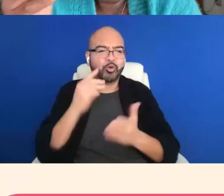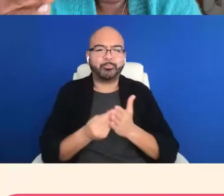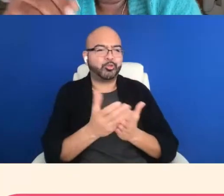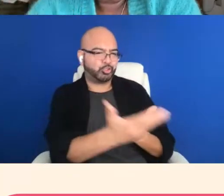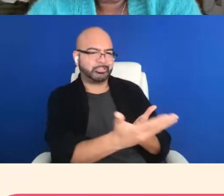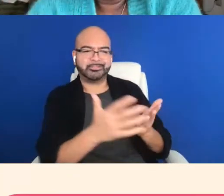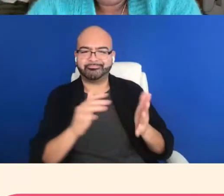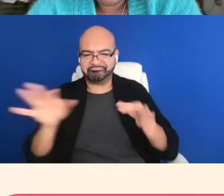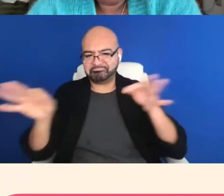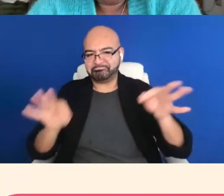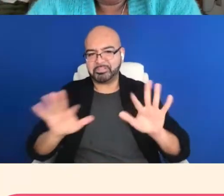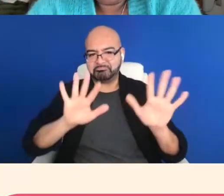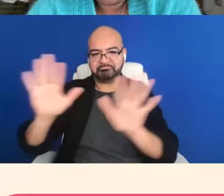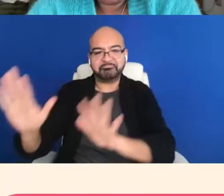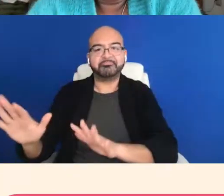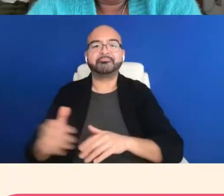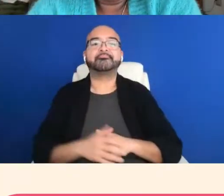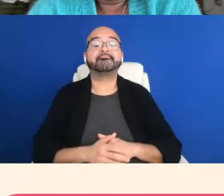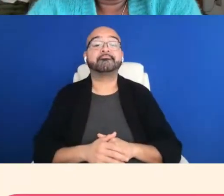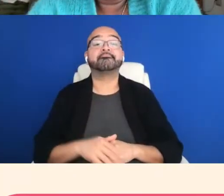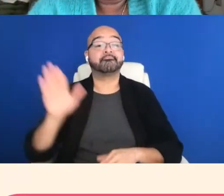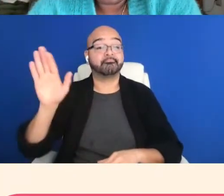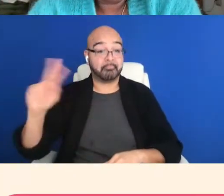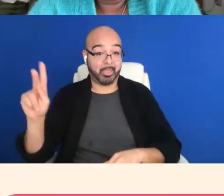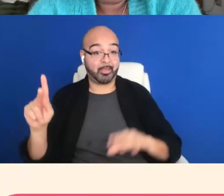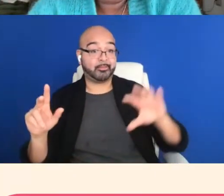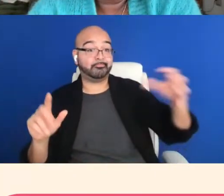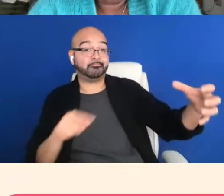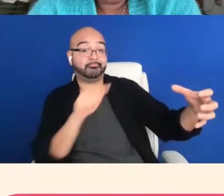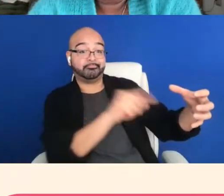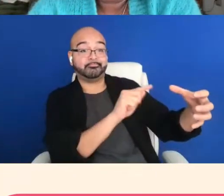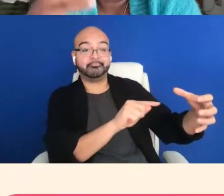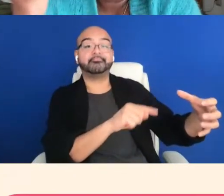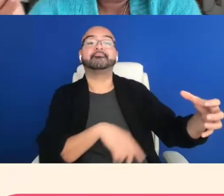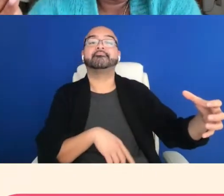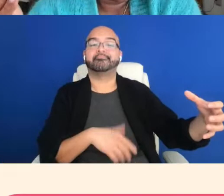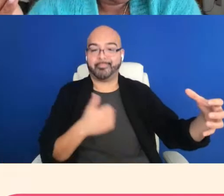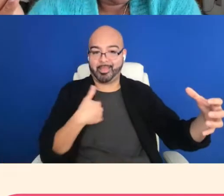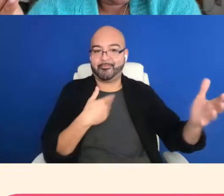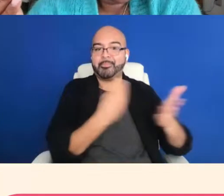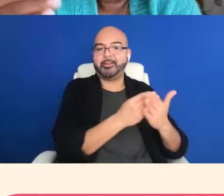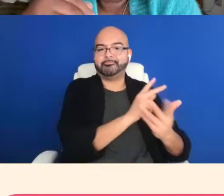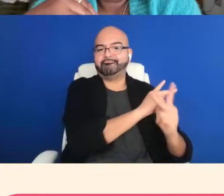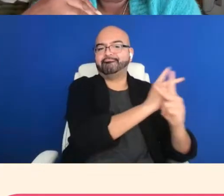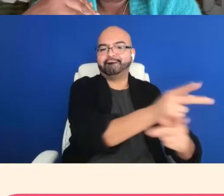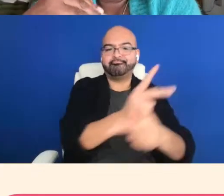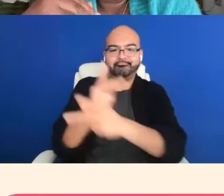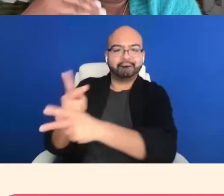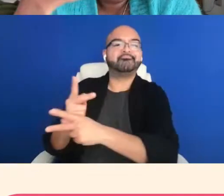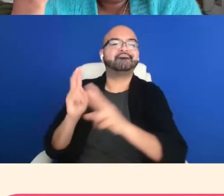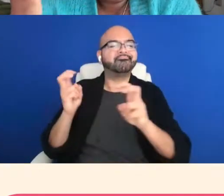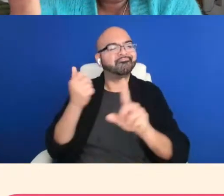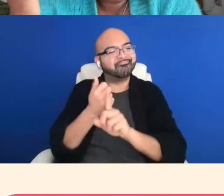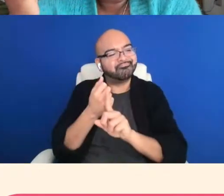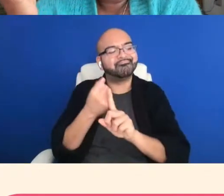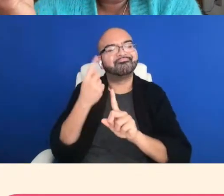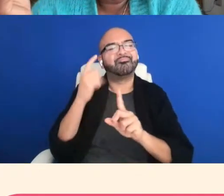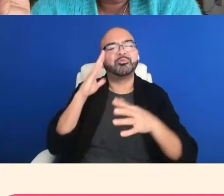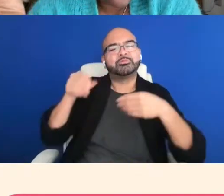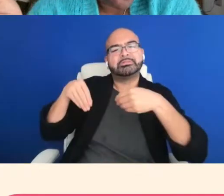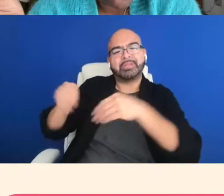So there's a bank that brings capital to the market and they sell it. The thing that they're doing,